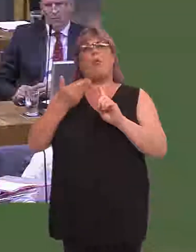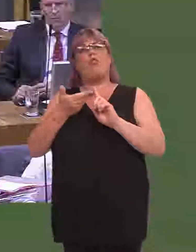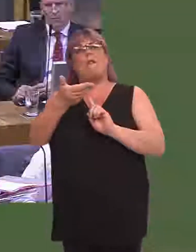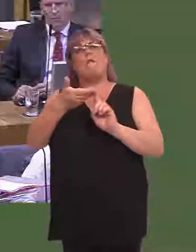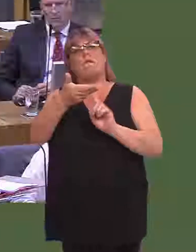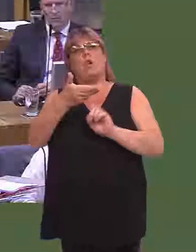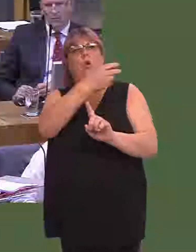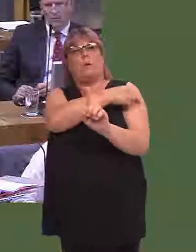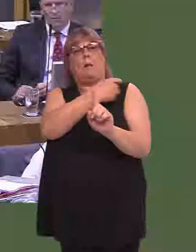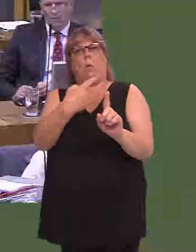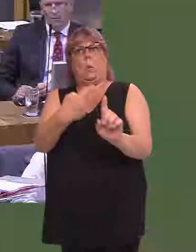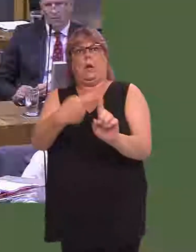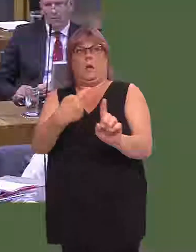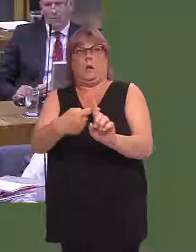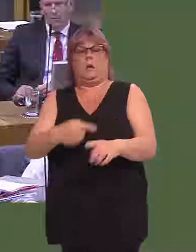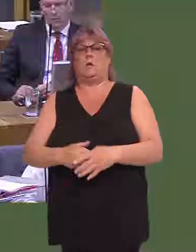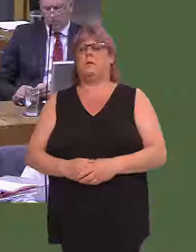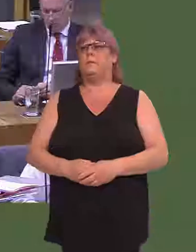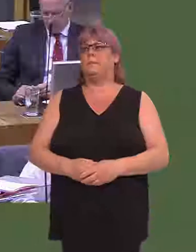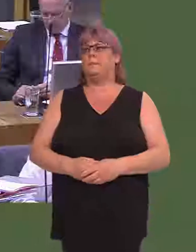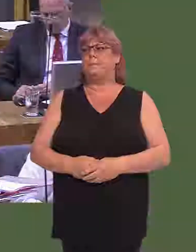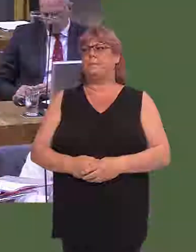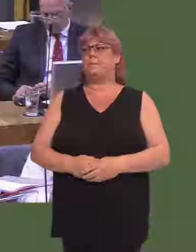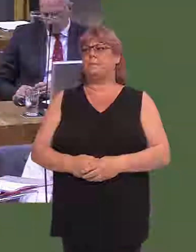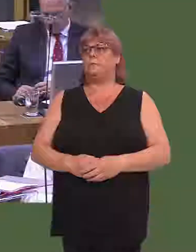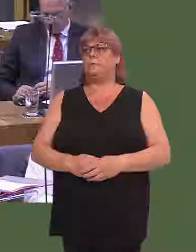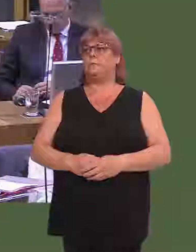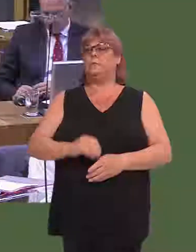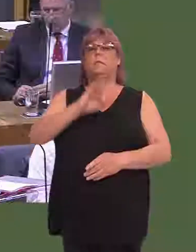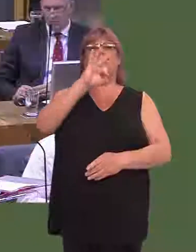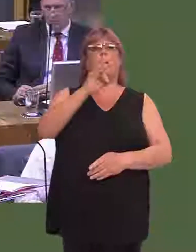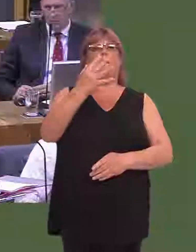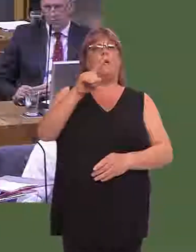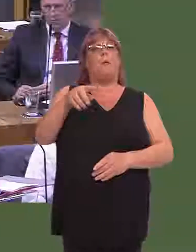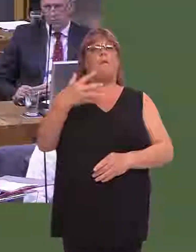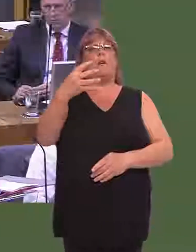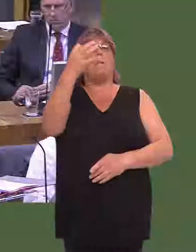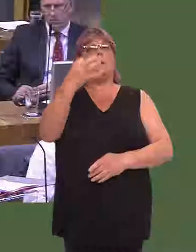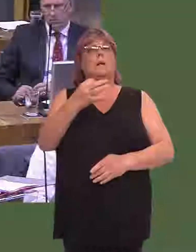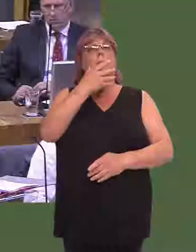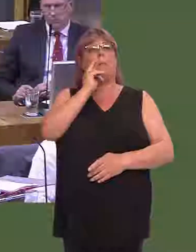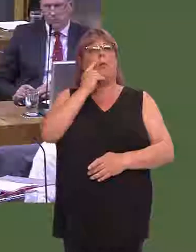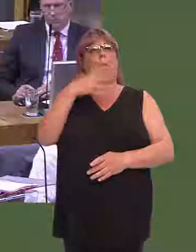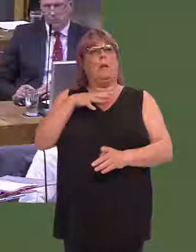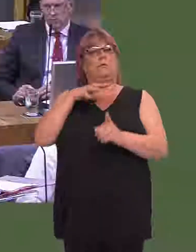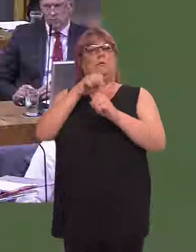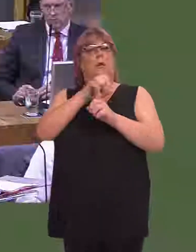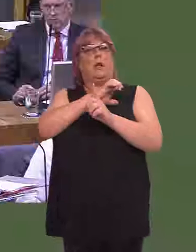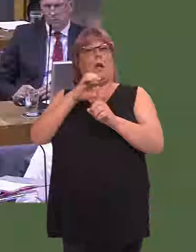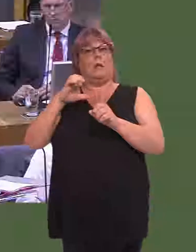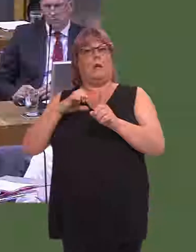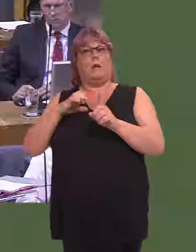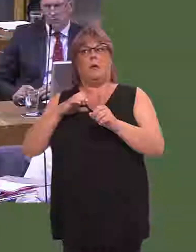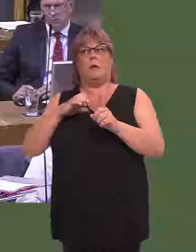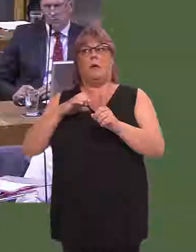it means people are being referred on more quickly. We know, of course, that 85.5% of patients newly diagnosed